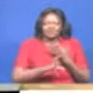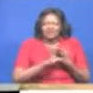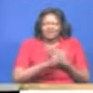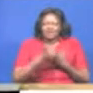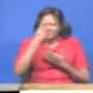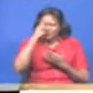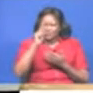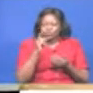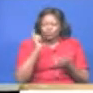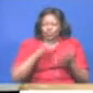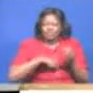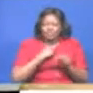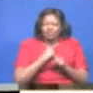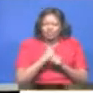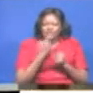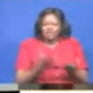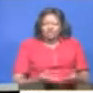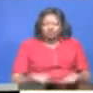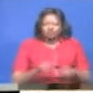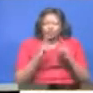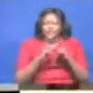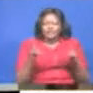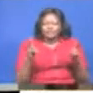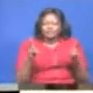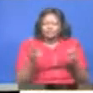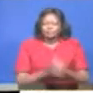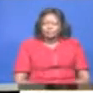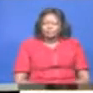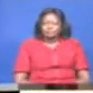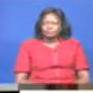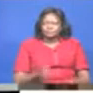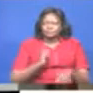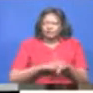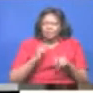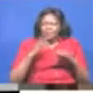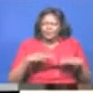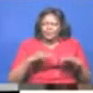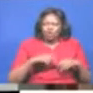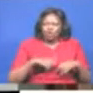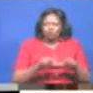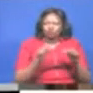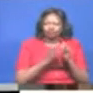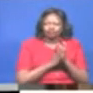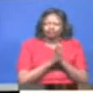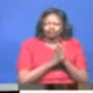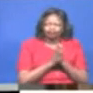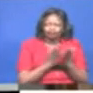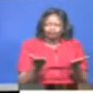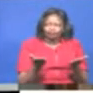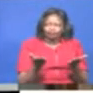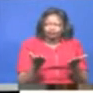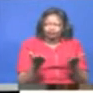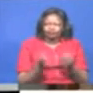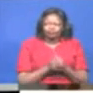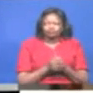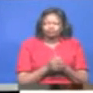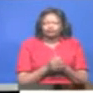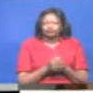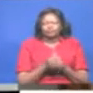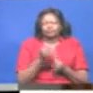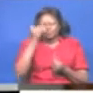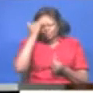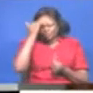what they are doing right now. They are maintaining peace. Huku wa Kenya wakisubiri kwa hamu na hamumu nyota na mate kujua ni